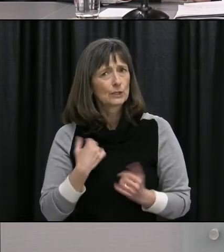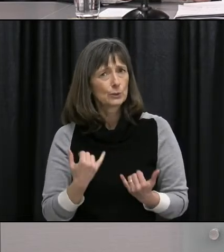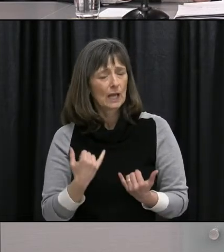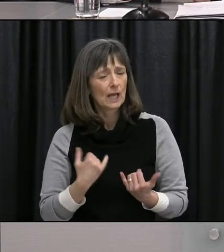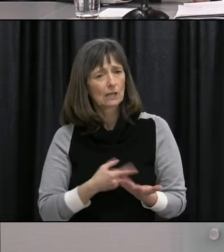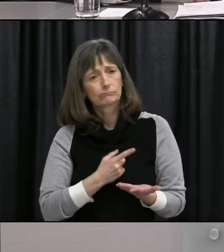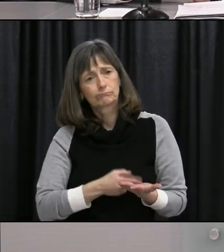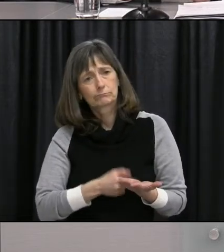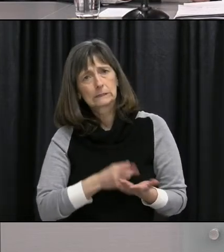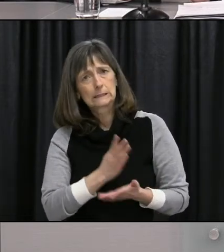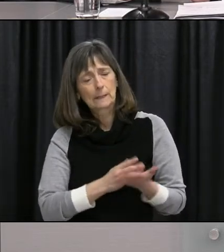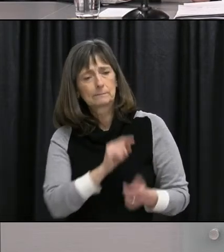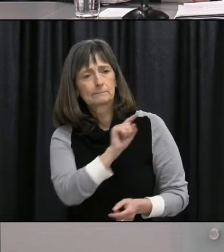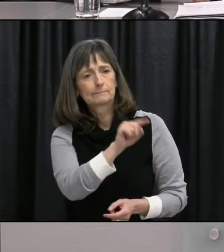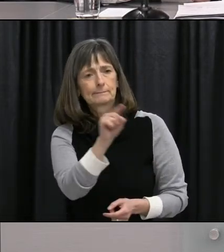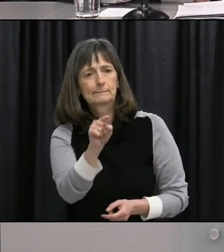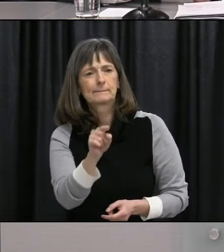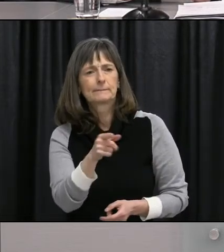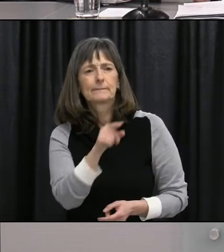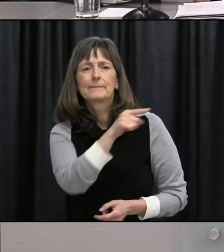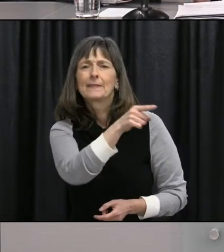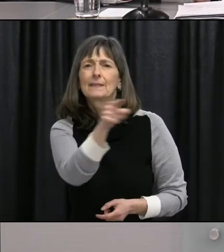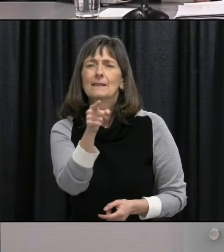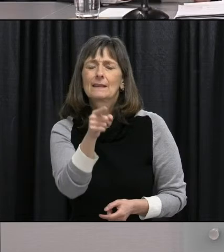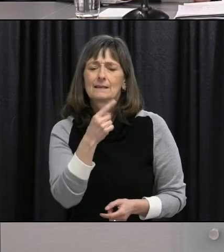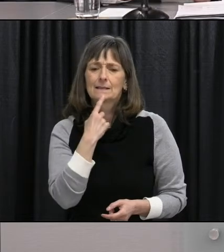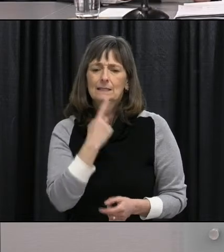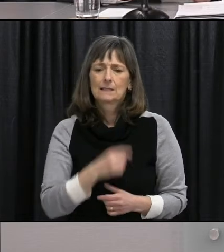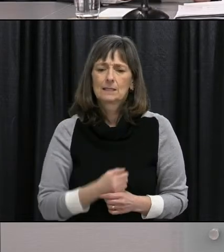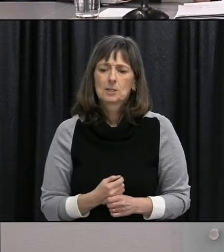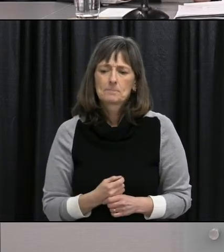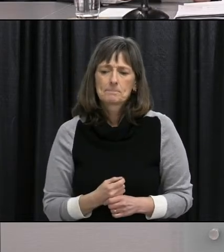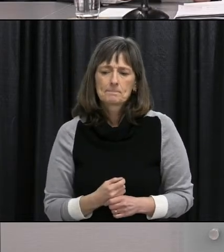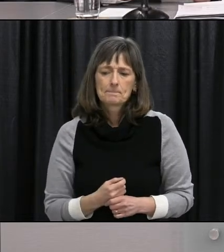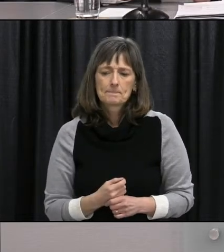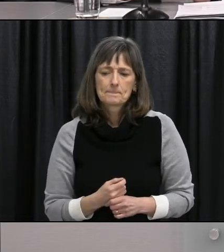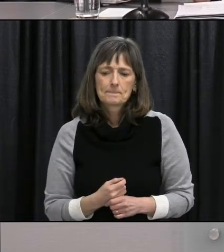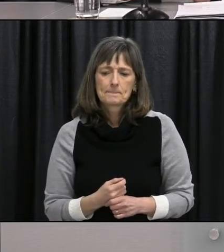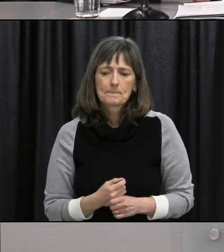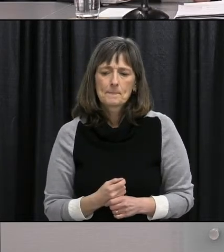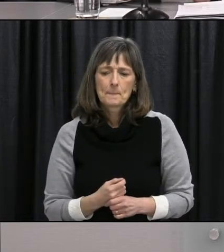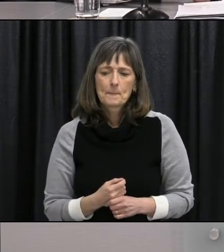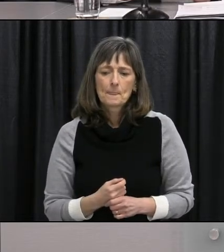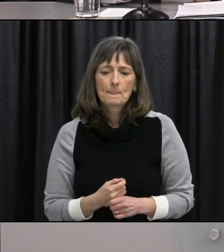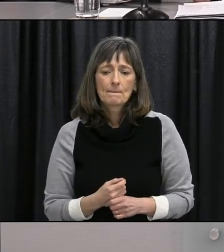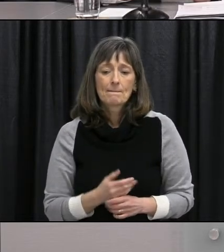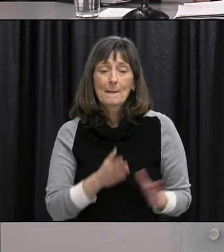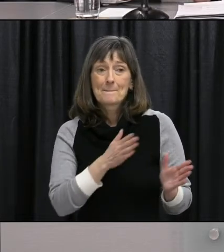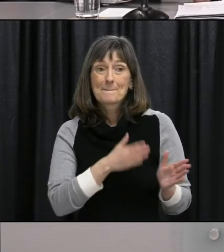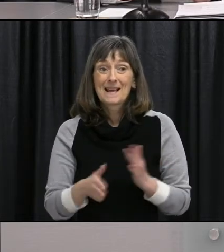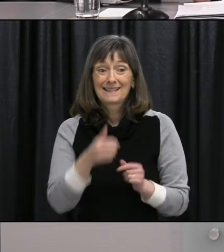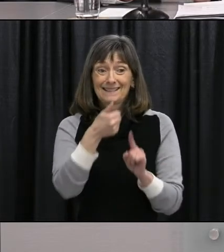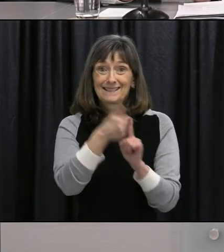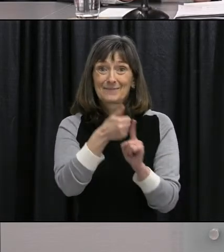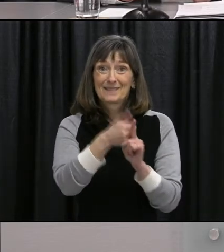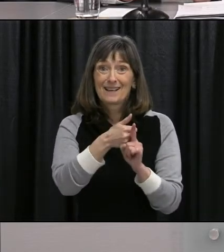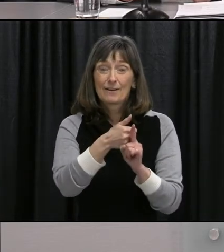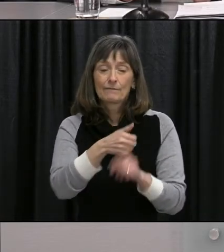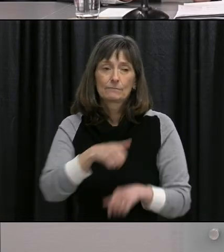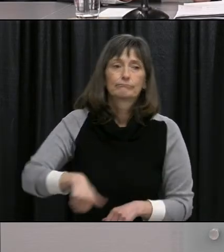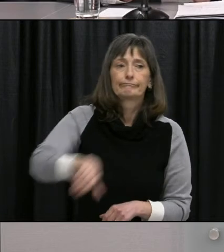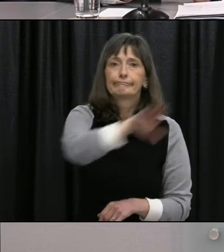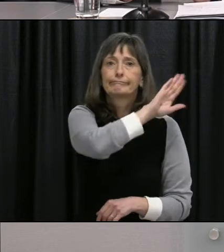today. They were saying that they are going to go away this summer. They're going to work in another